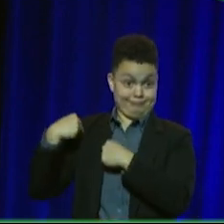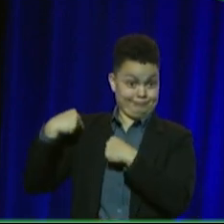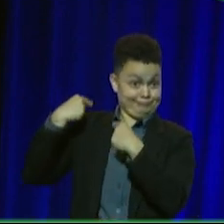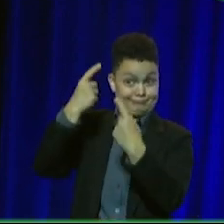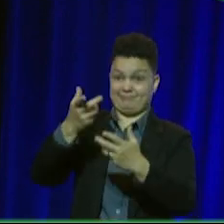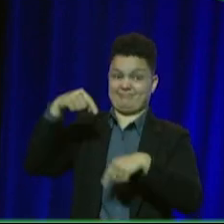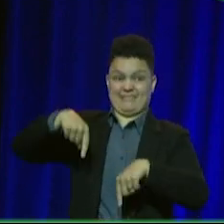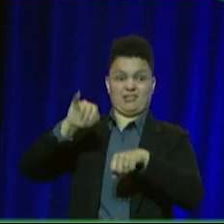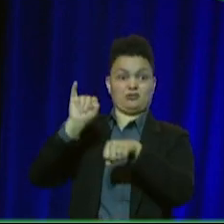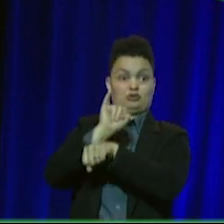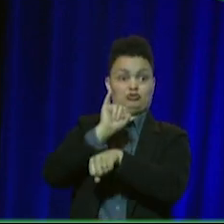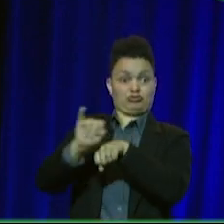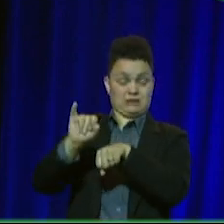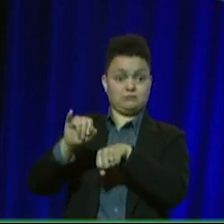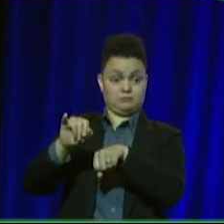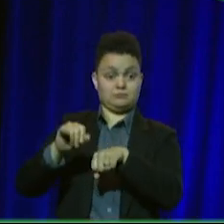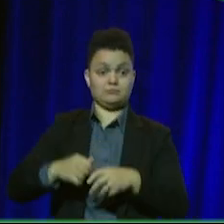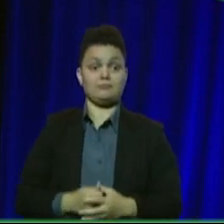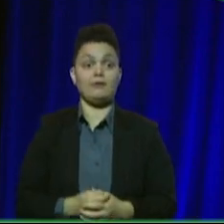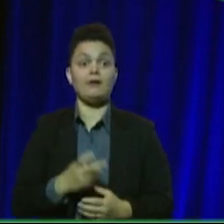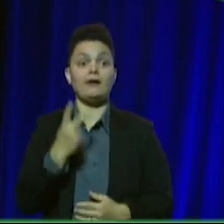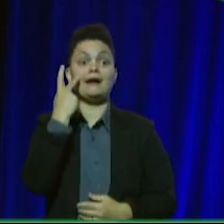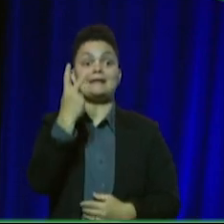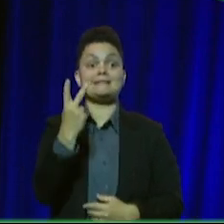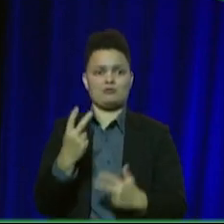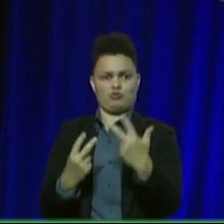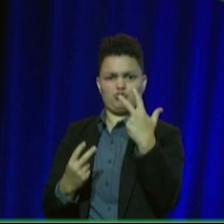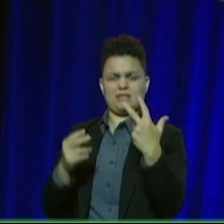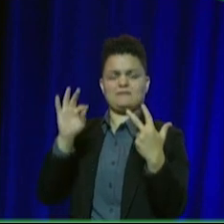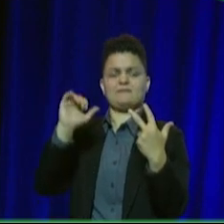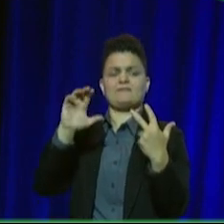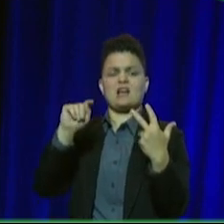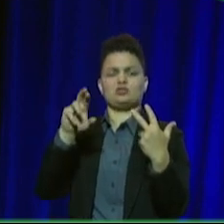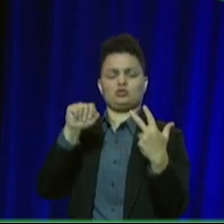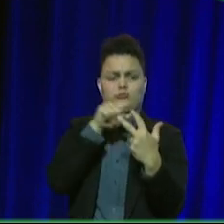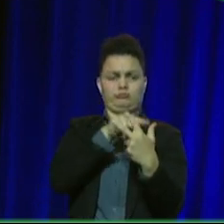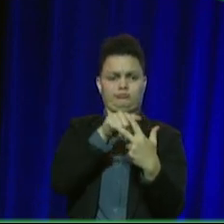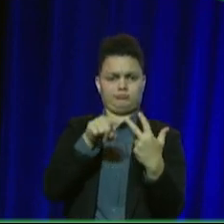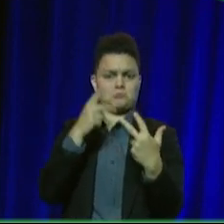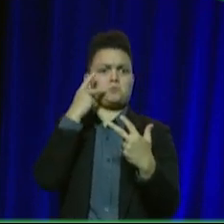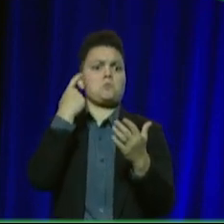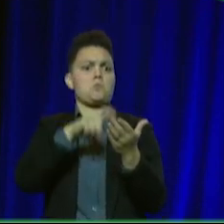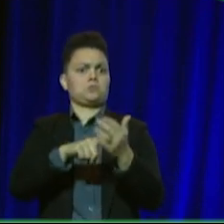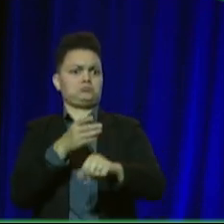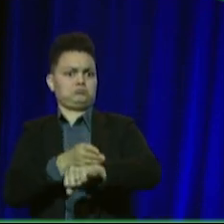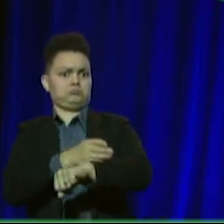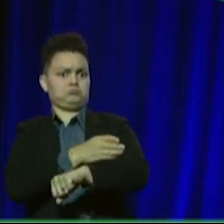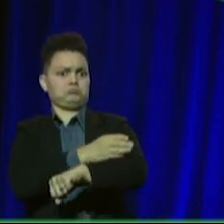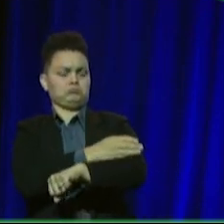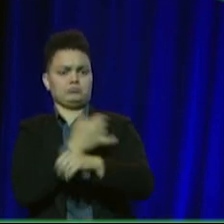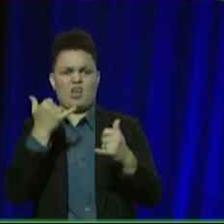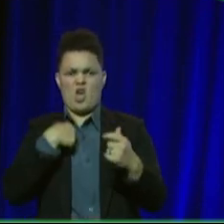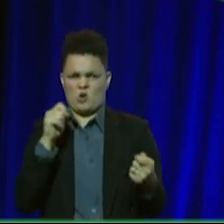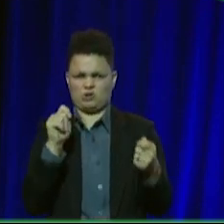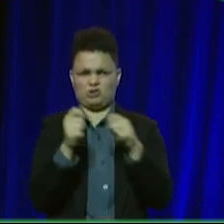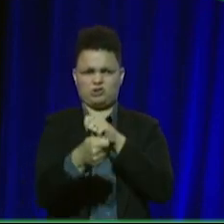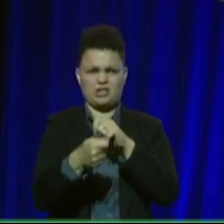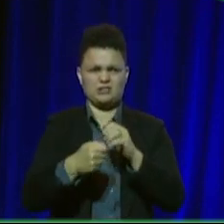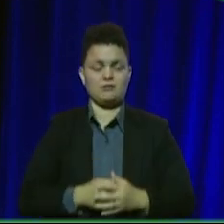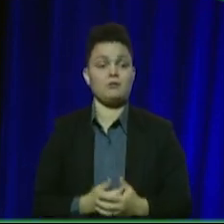a confluence of 3 factors that I think are really going to help us move the needle from an accessibility point of